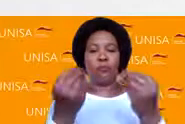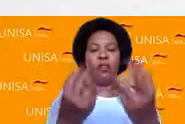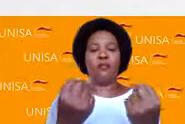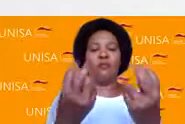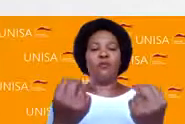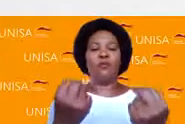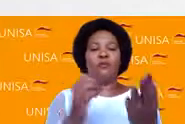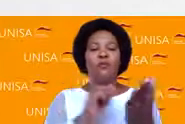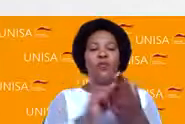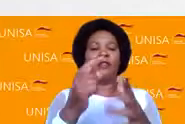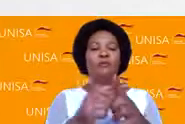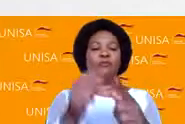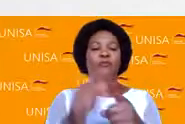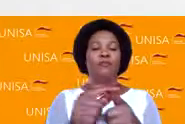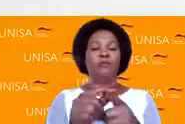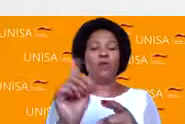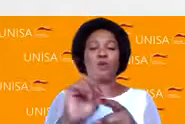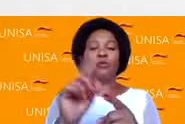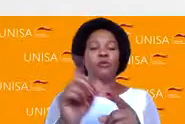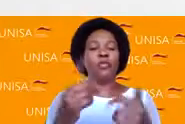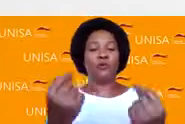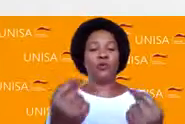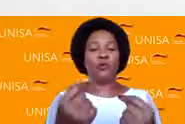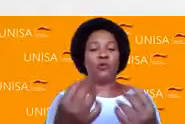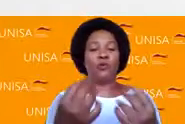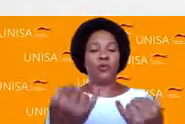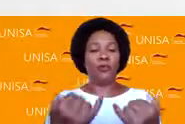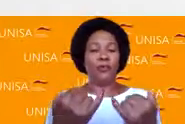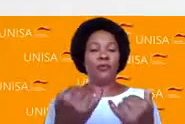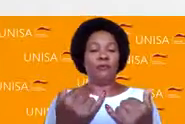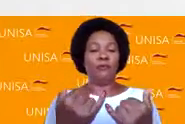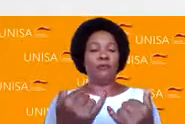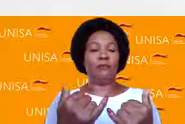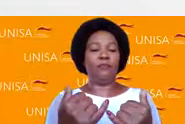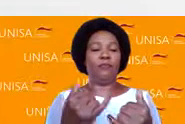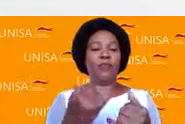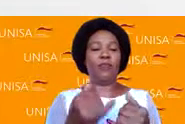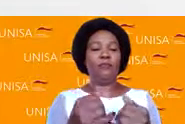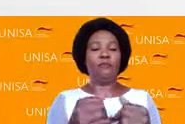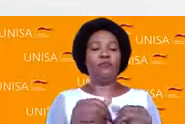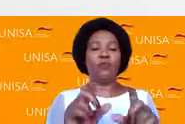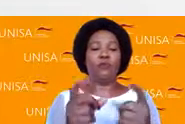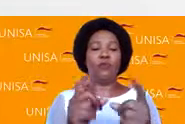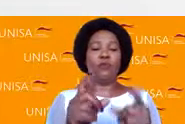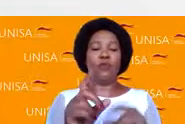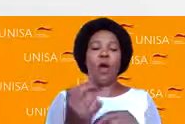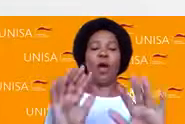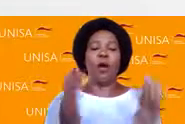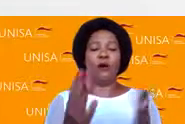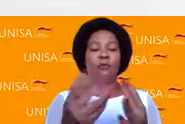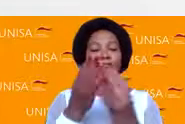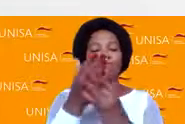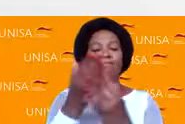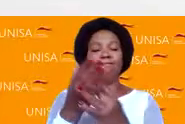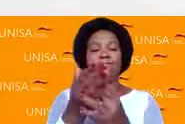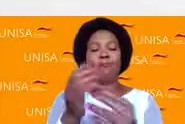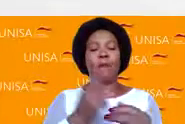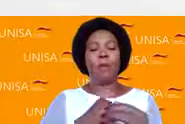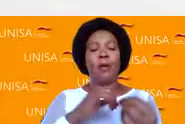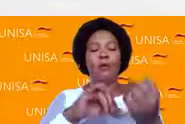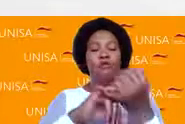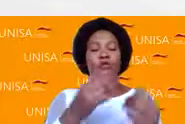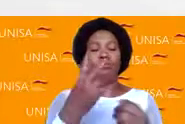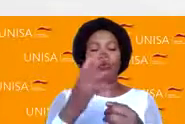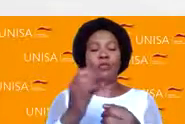So what we're going to be doing as well in this session is we're just going to have a quick demo on to show you how do you access myModules